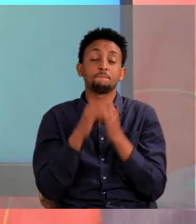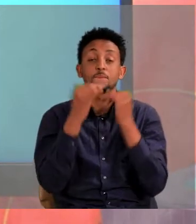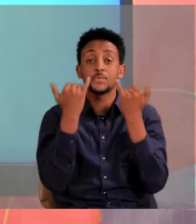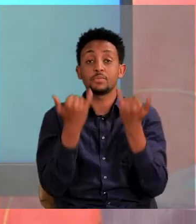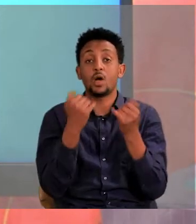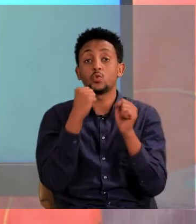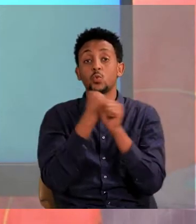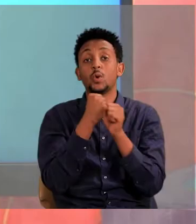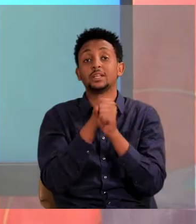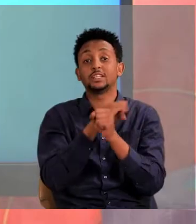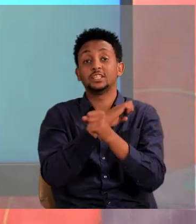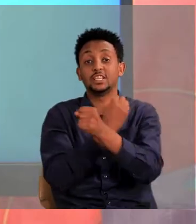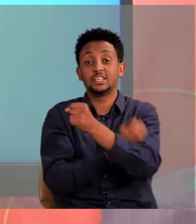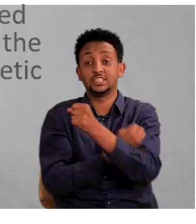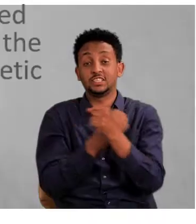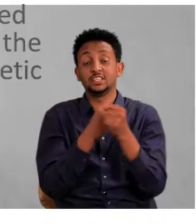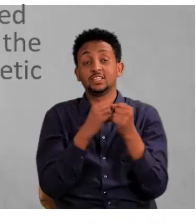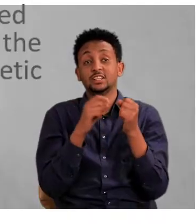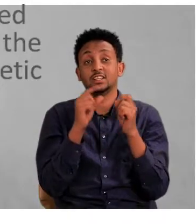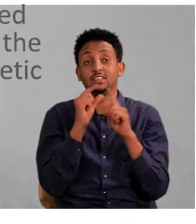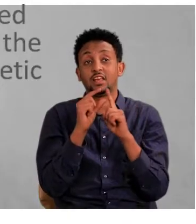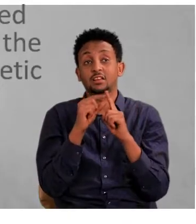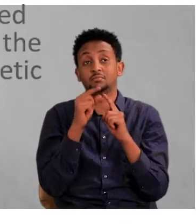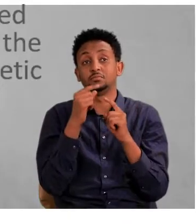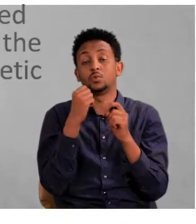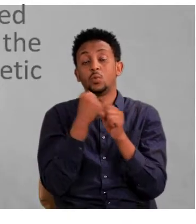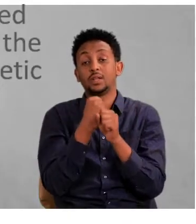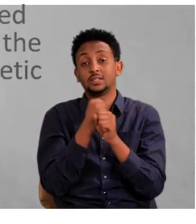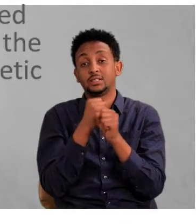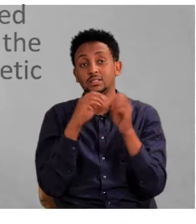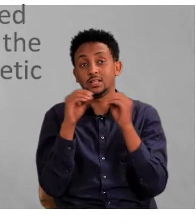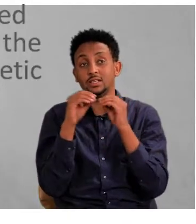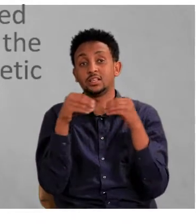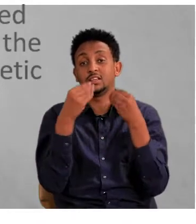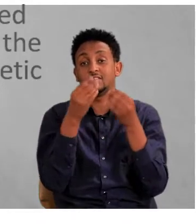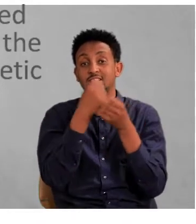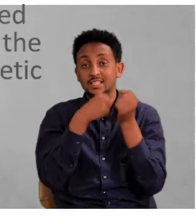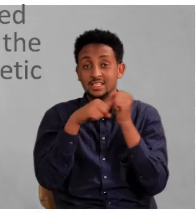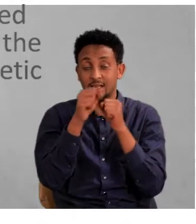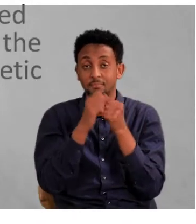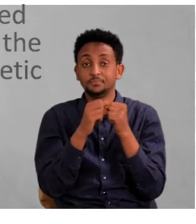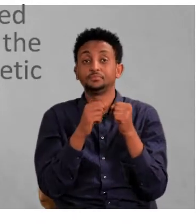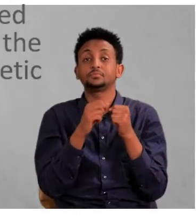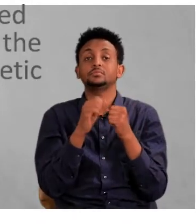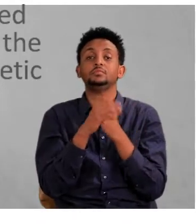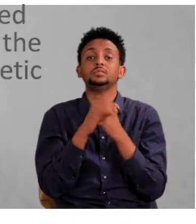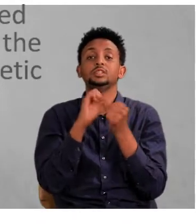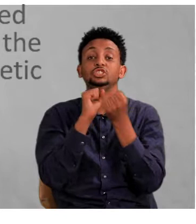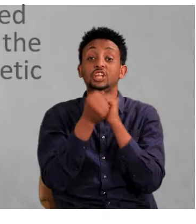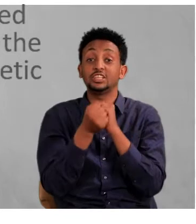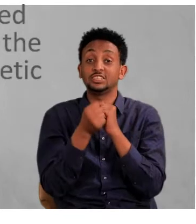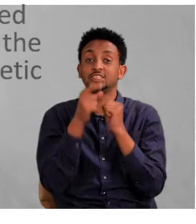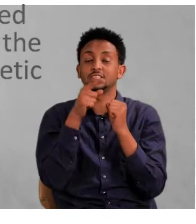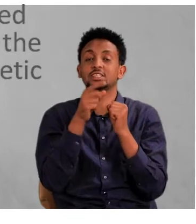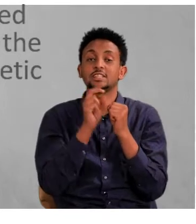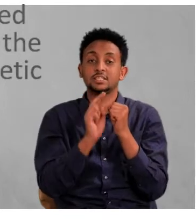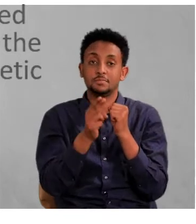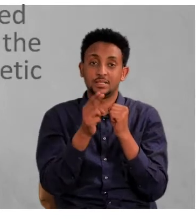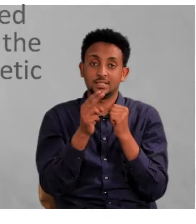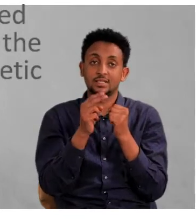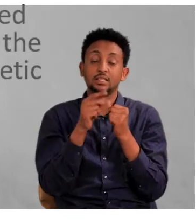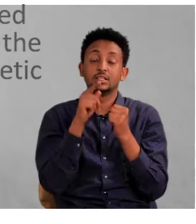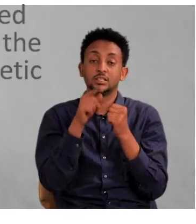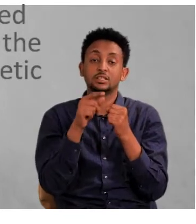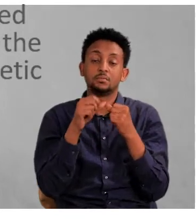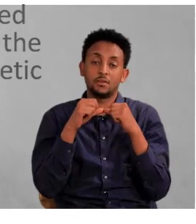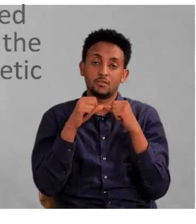Now, work energy theorem states that the case in which work is done on a given system, the change in its speed enables